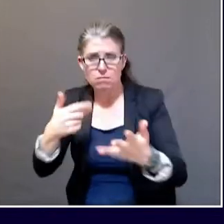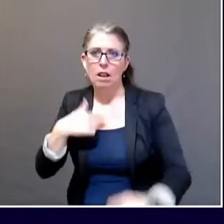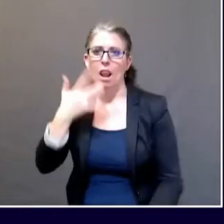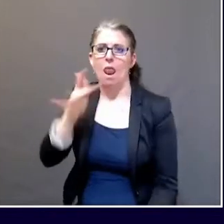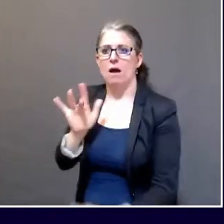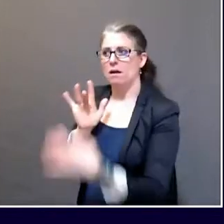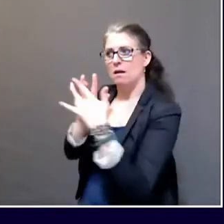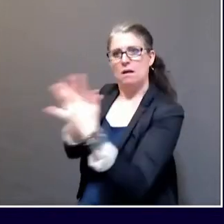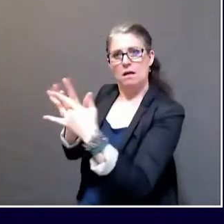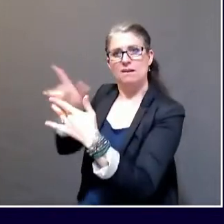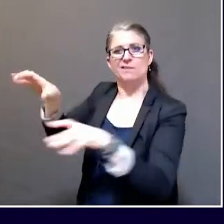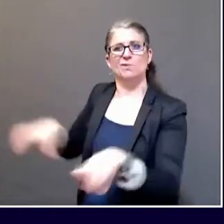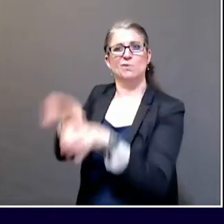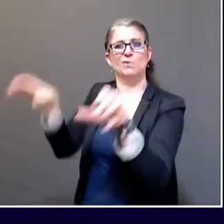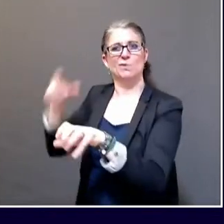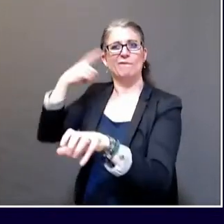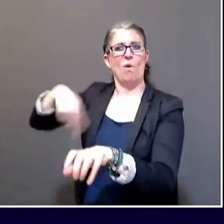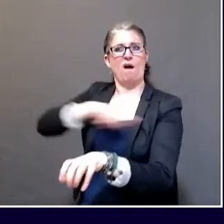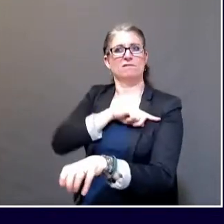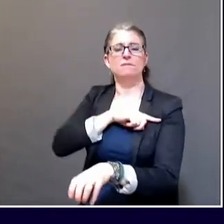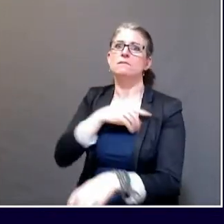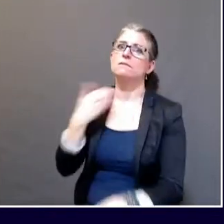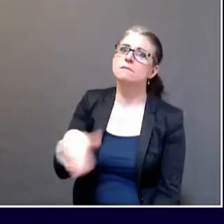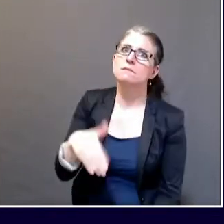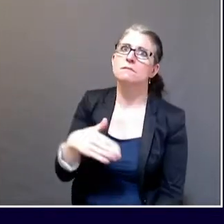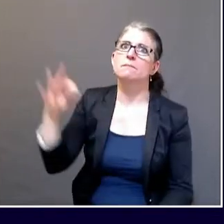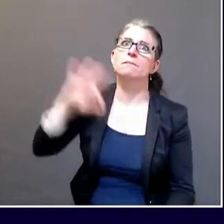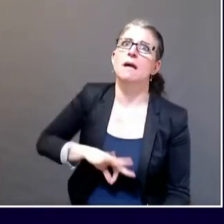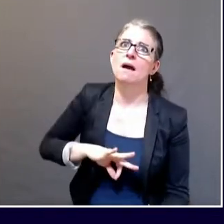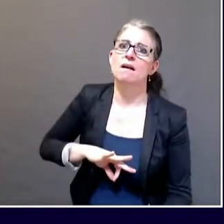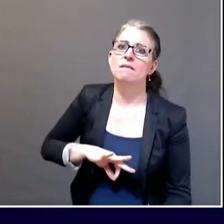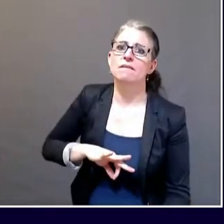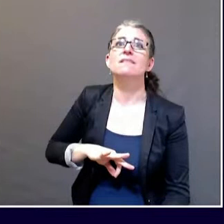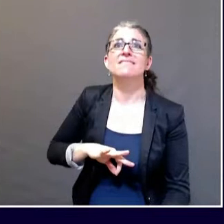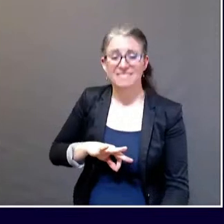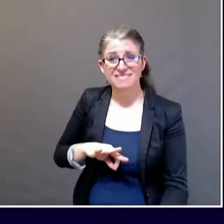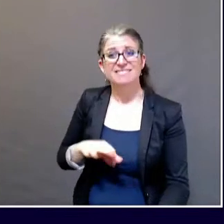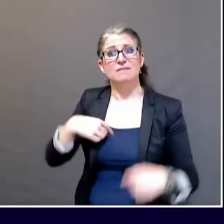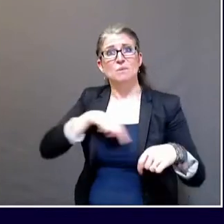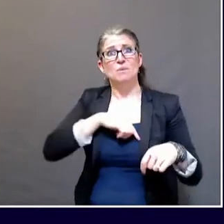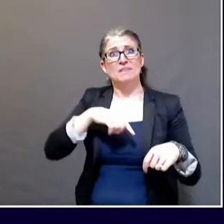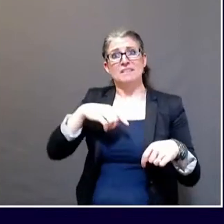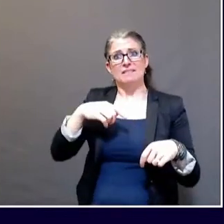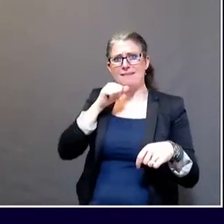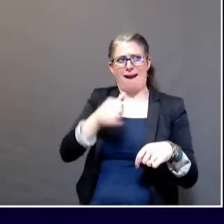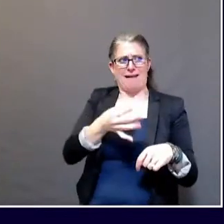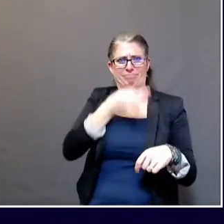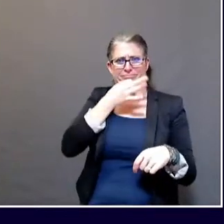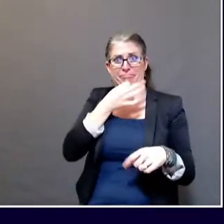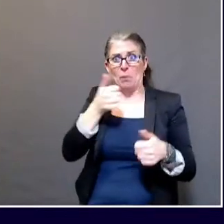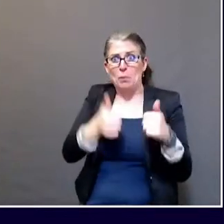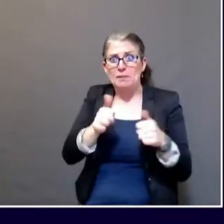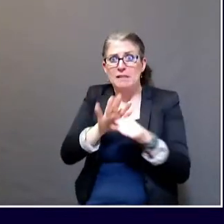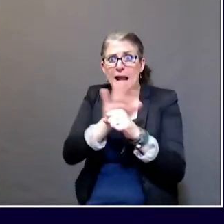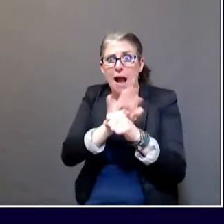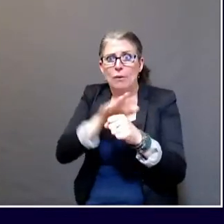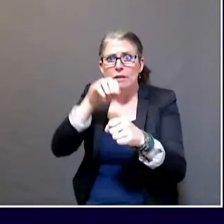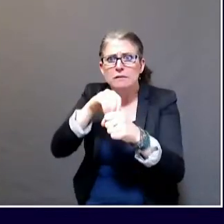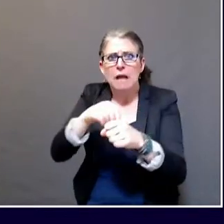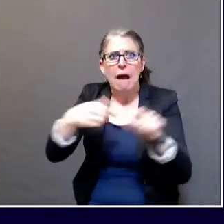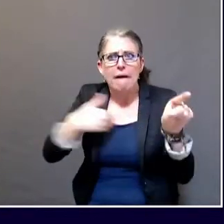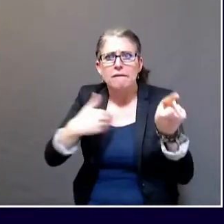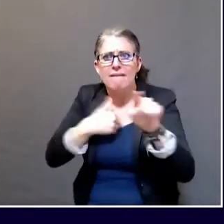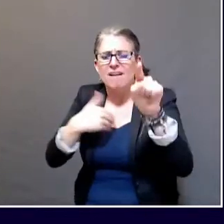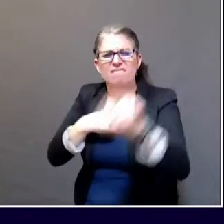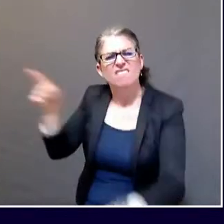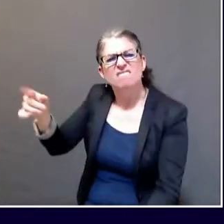make decisions about where and when we might be vaccinating folks, we don't intend to do so without making sure that that works for them. We've done